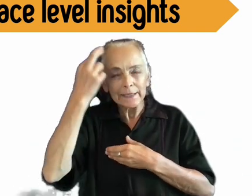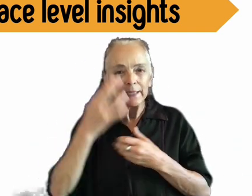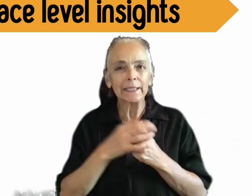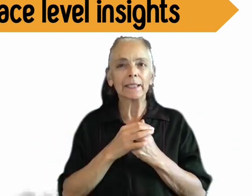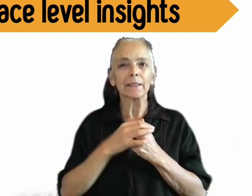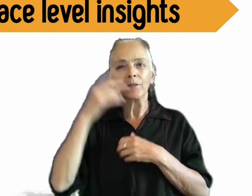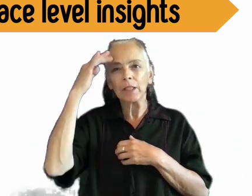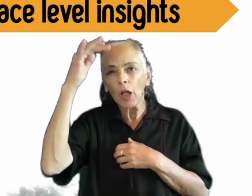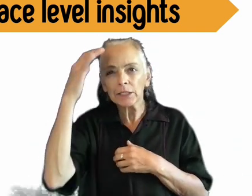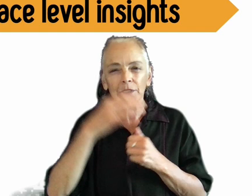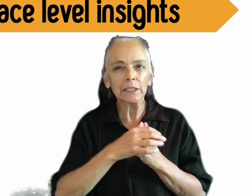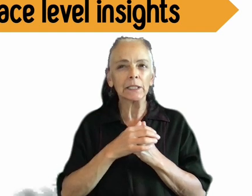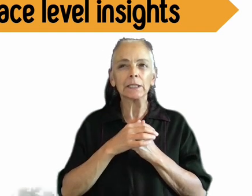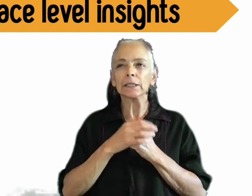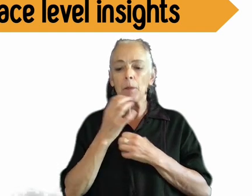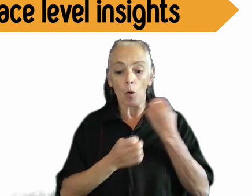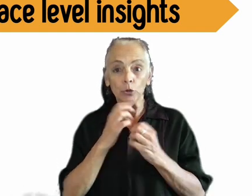reactions motivations